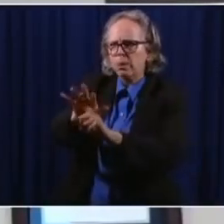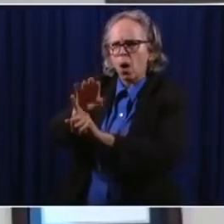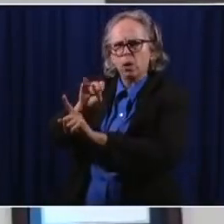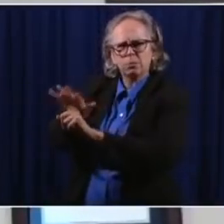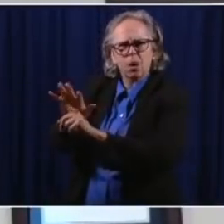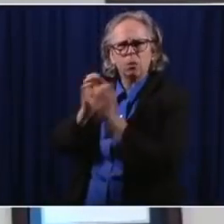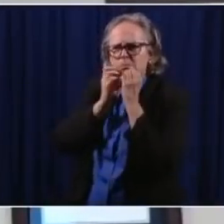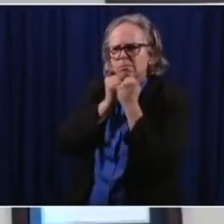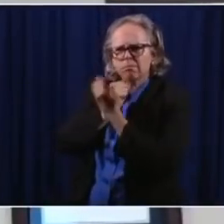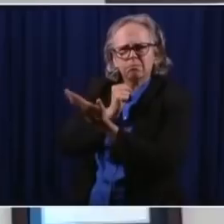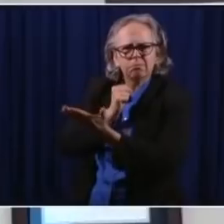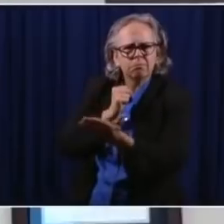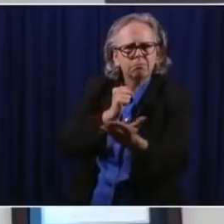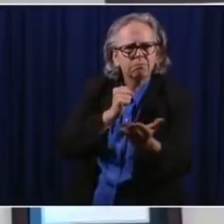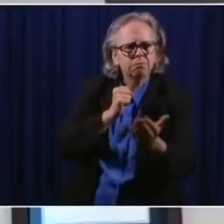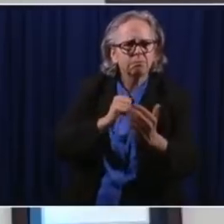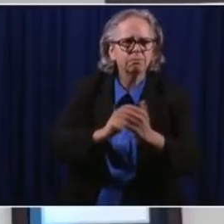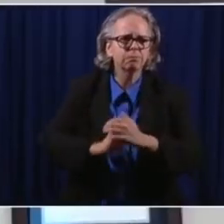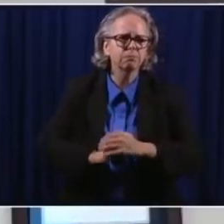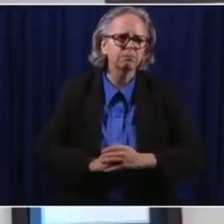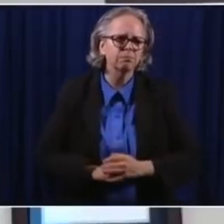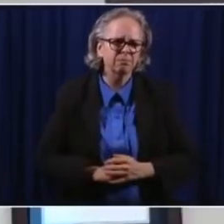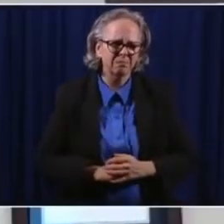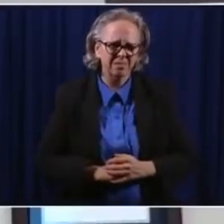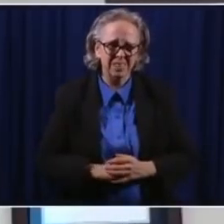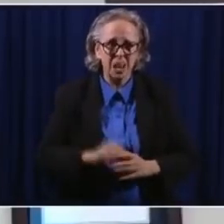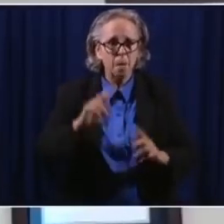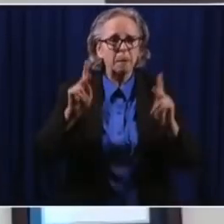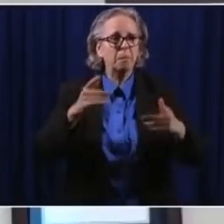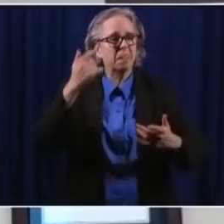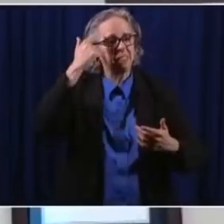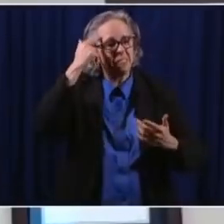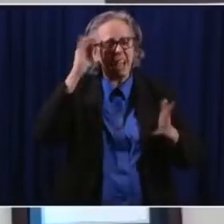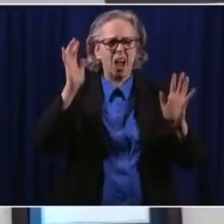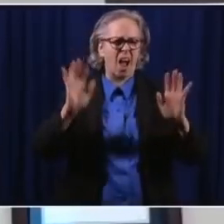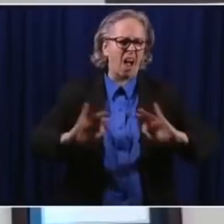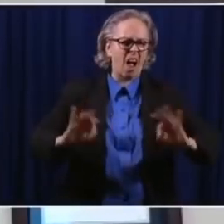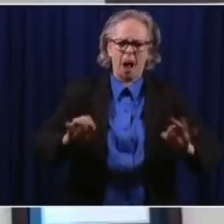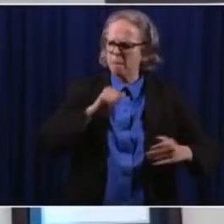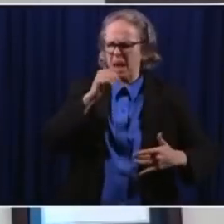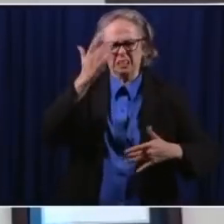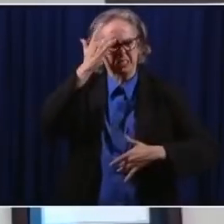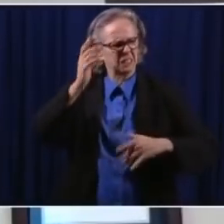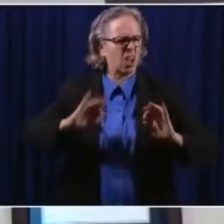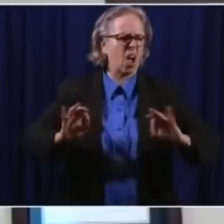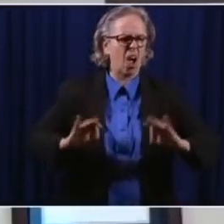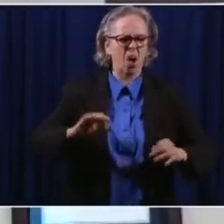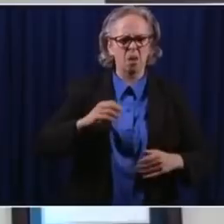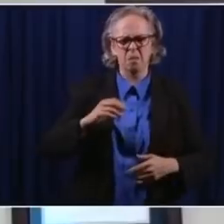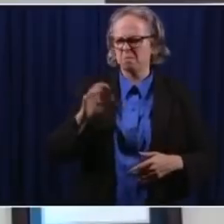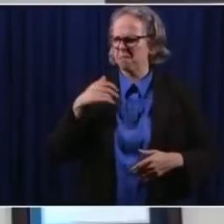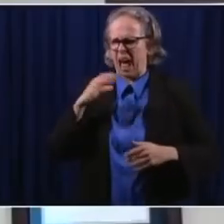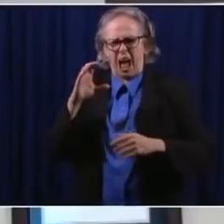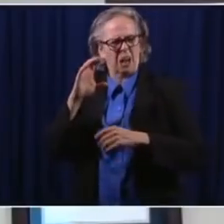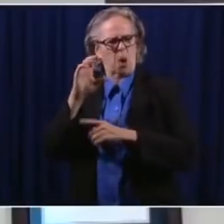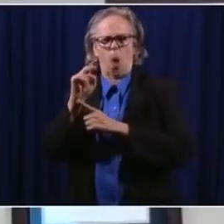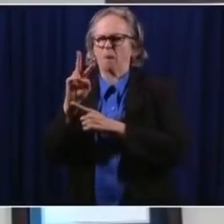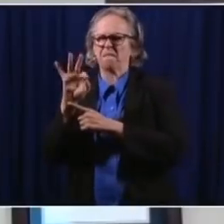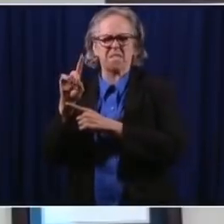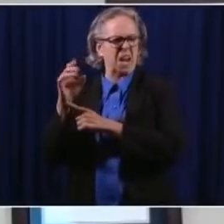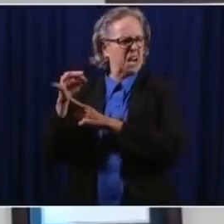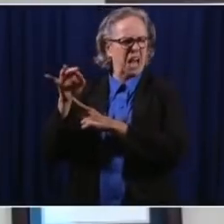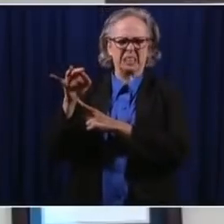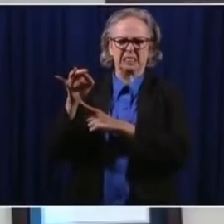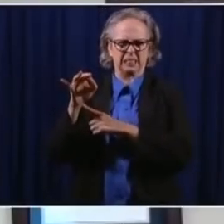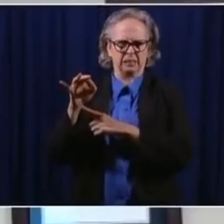times people want to believe that they're not sick and it's not COVID, and that's really where we're seeing other people